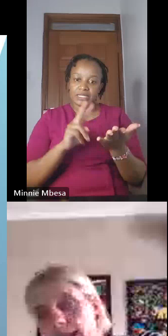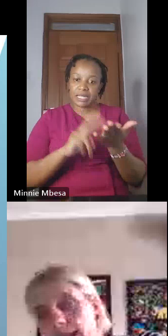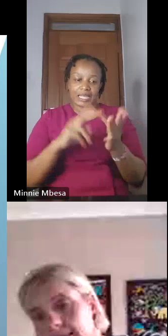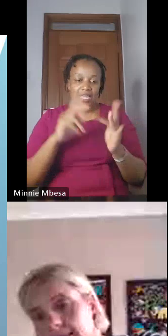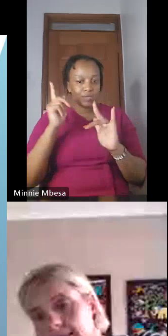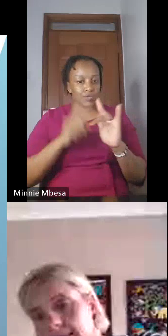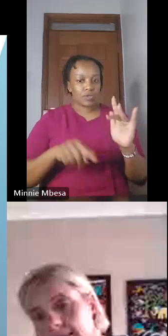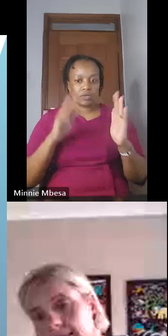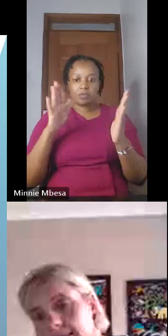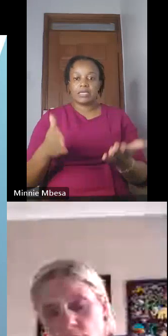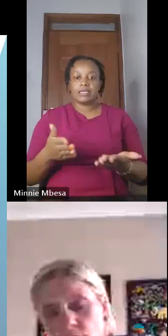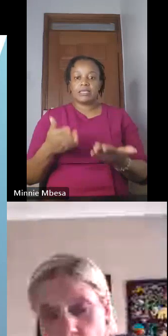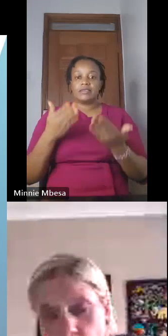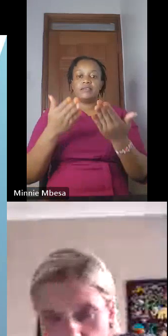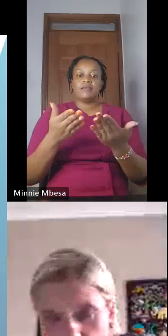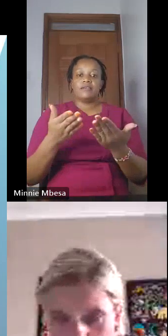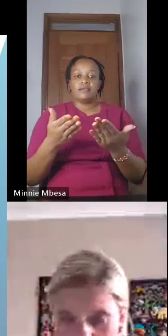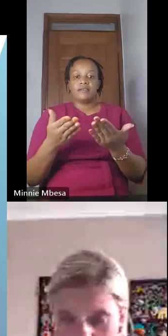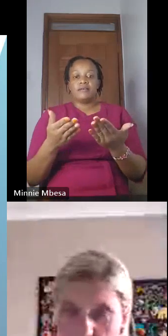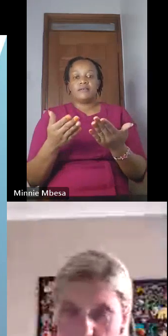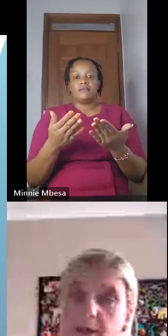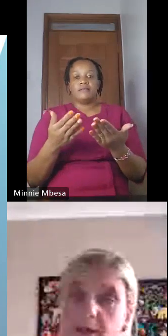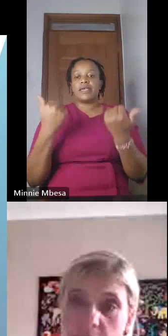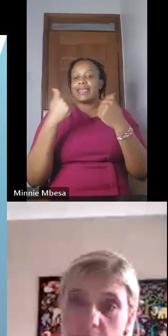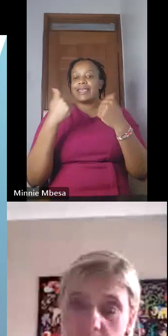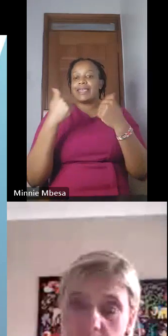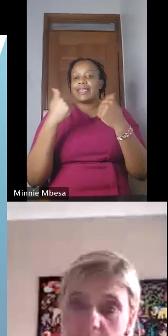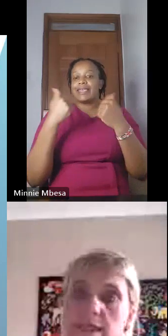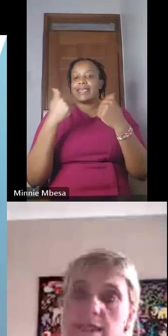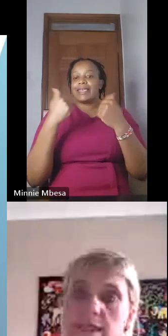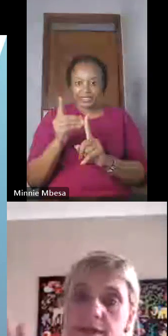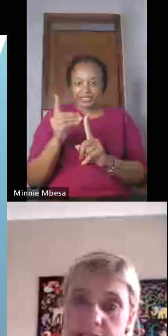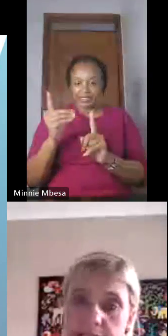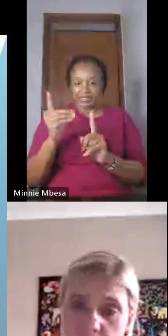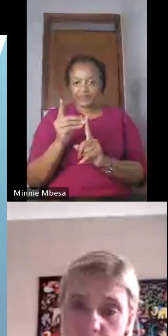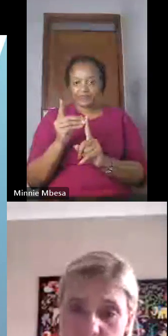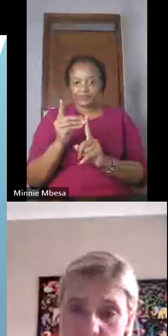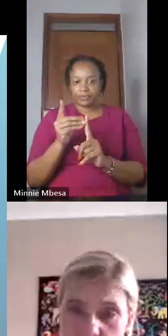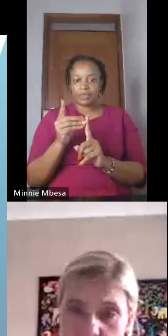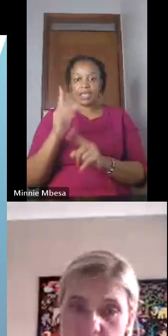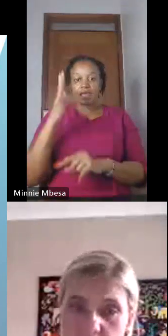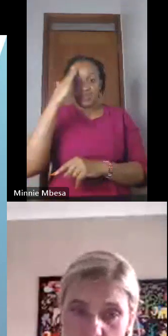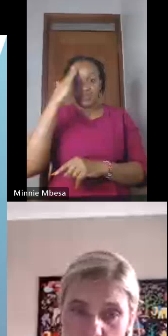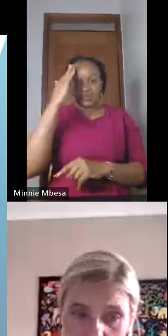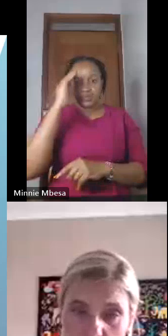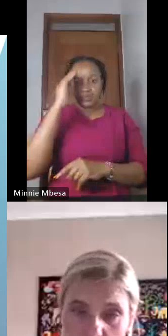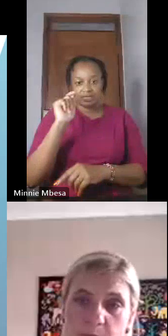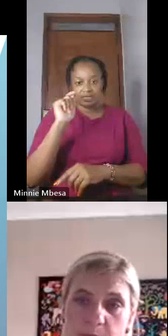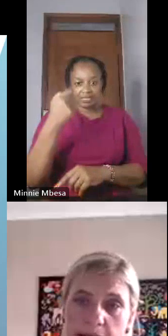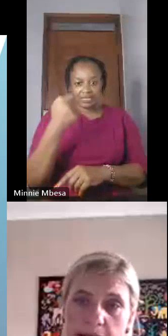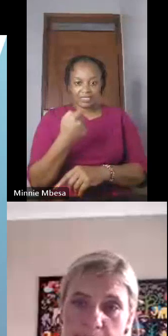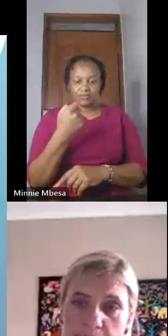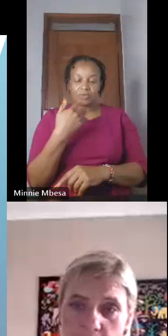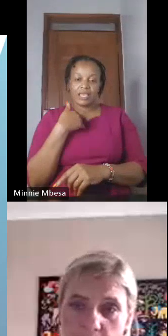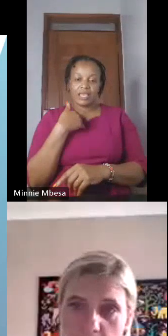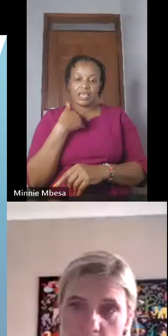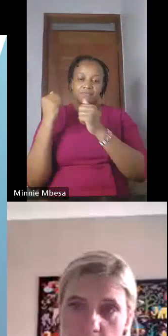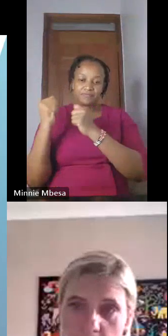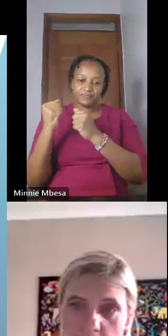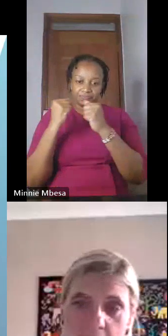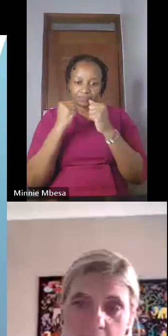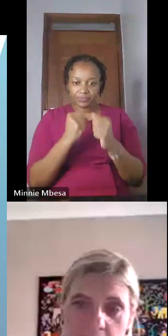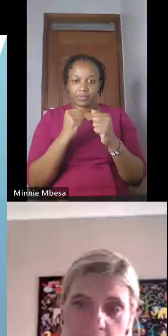for an end date beyond your passport end date. I know in Kenya, there's a little bit of difficulty around that, but I know